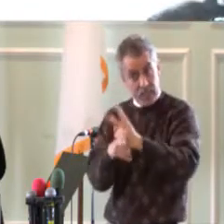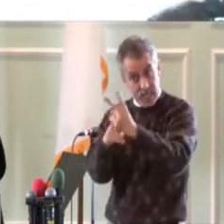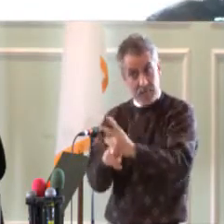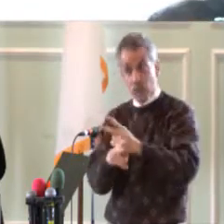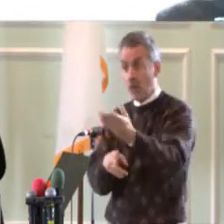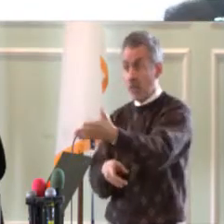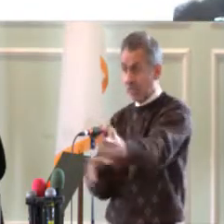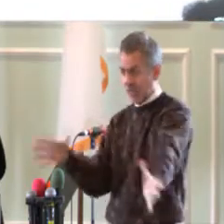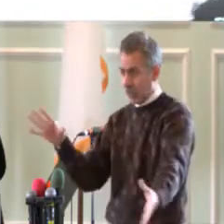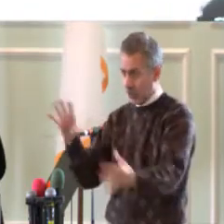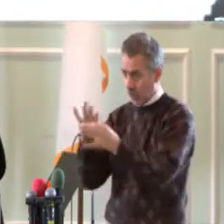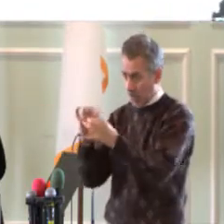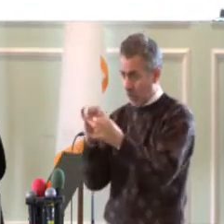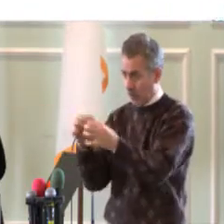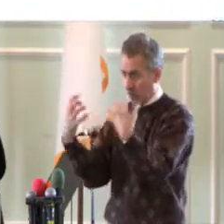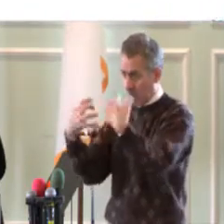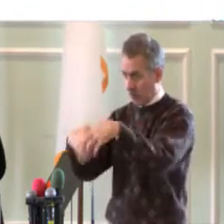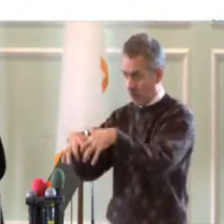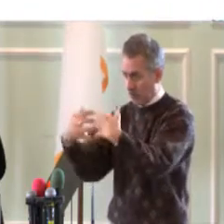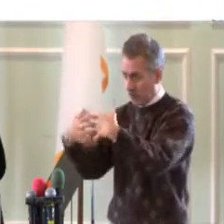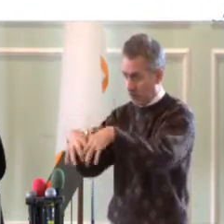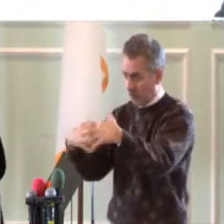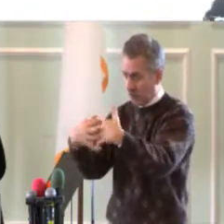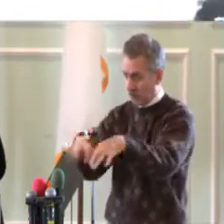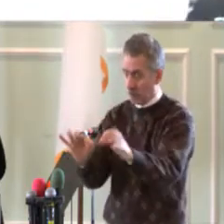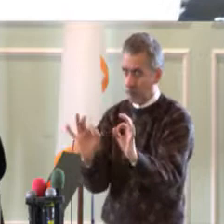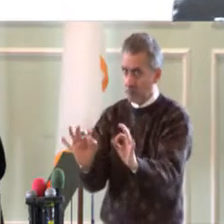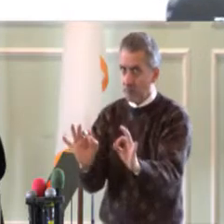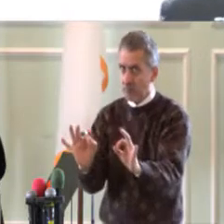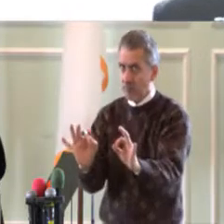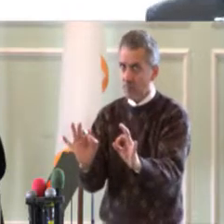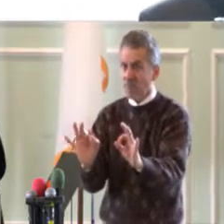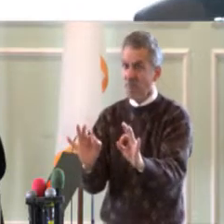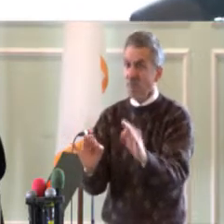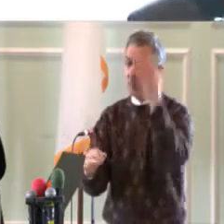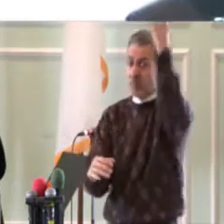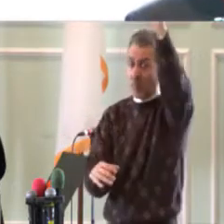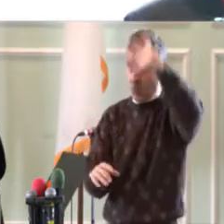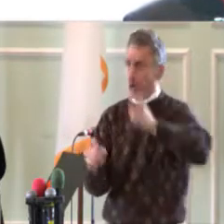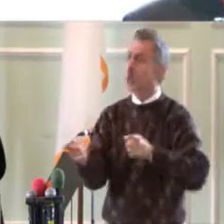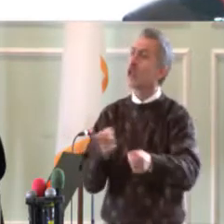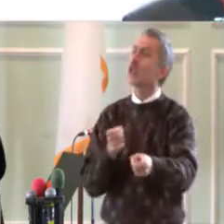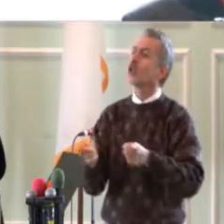things together. God is the one who is in control. Amen?